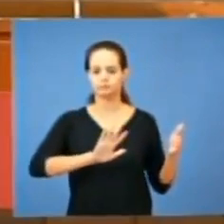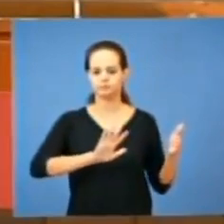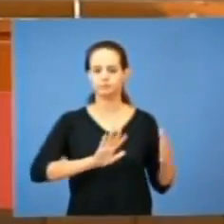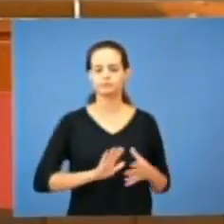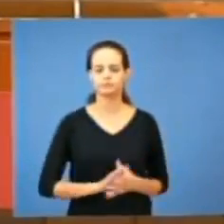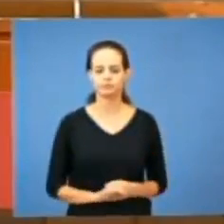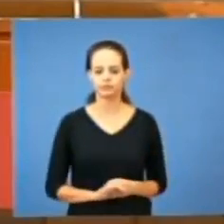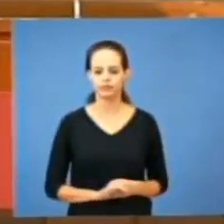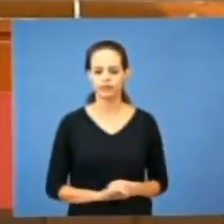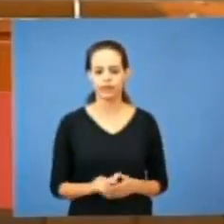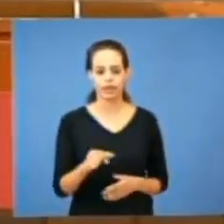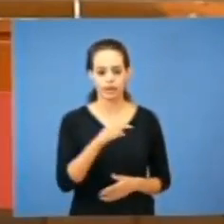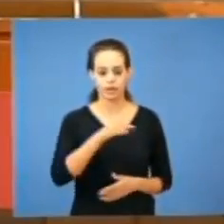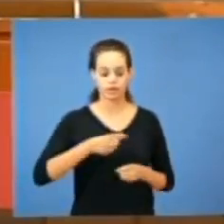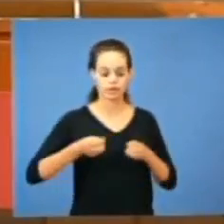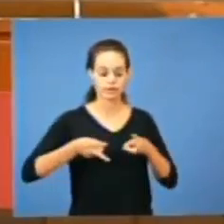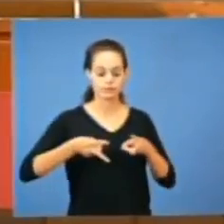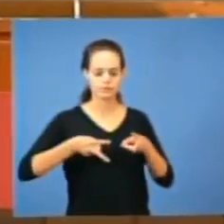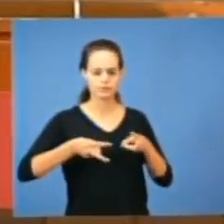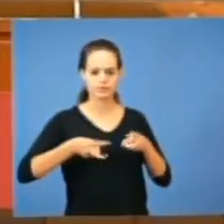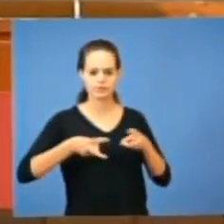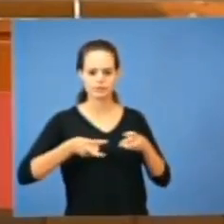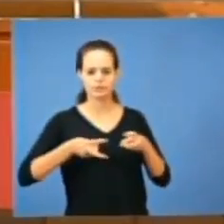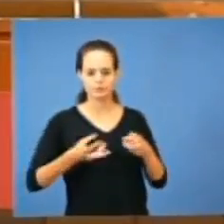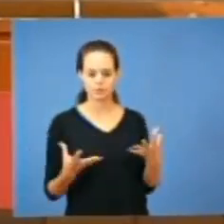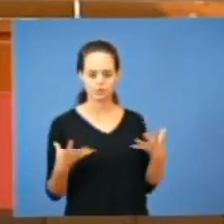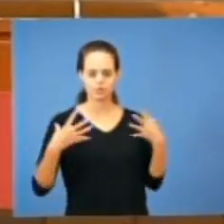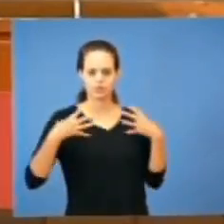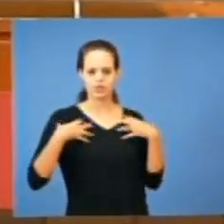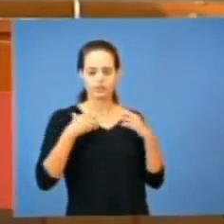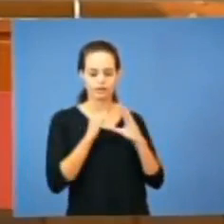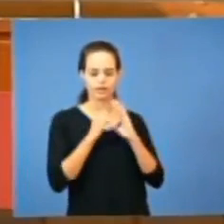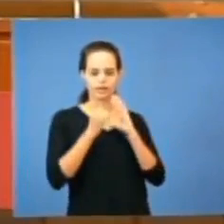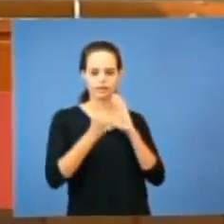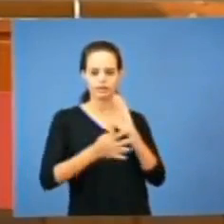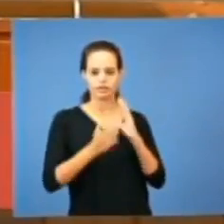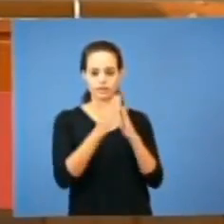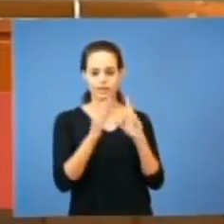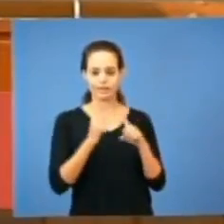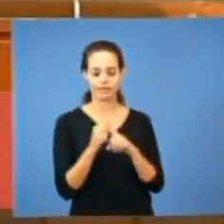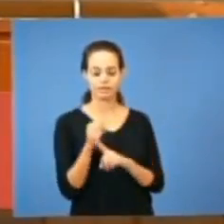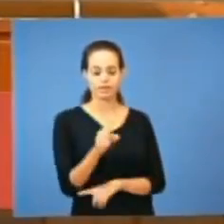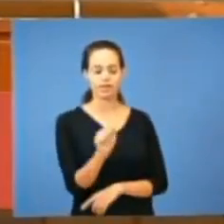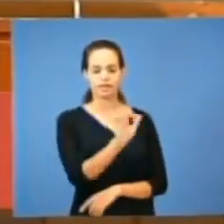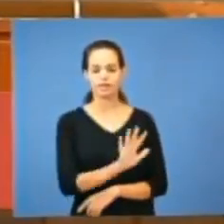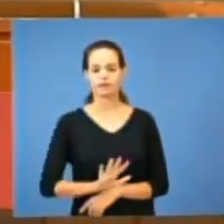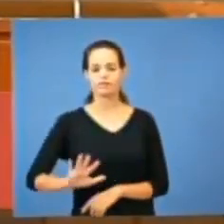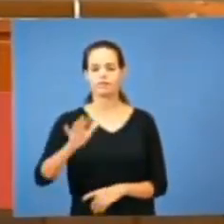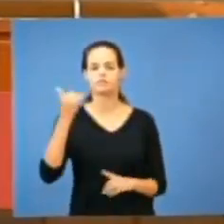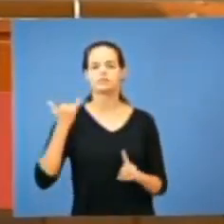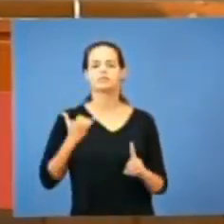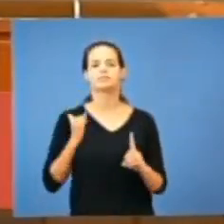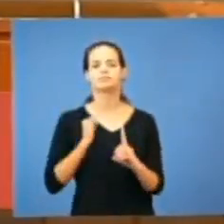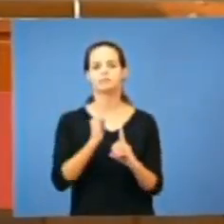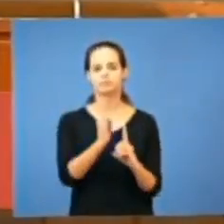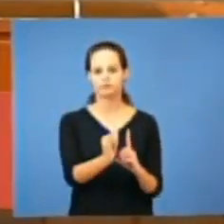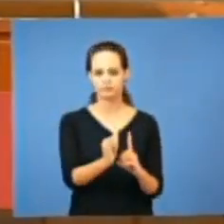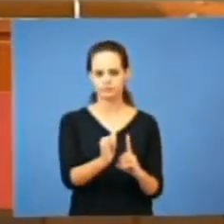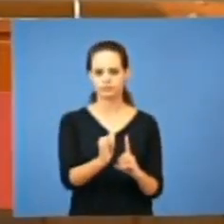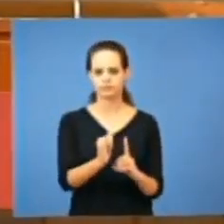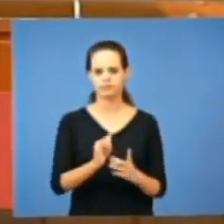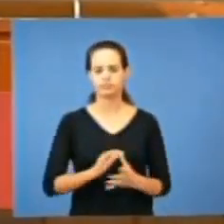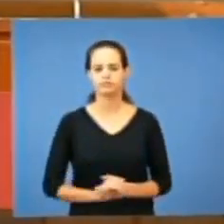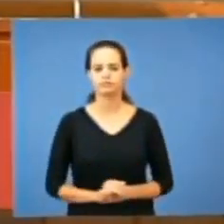us, the aspect of the church of Asia, they are prophetic, and we have been showing this. For